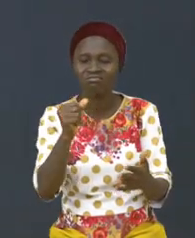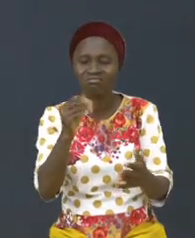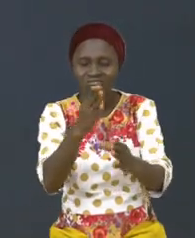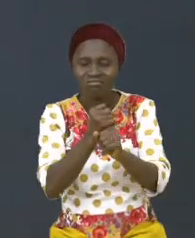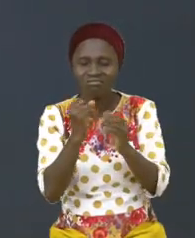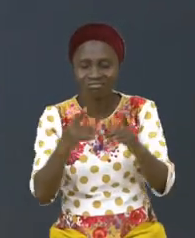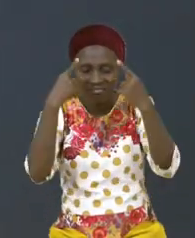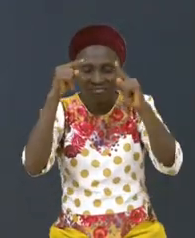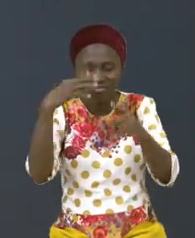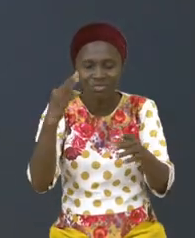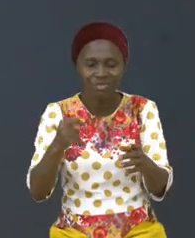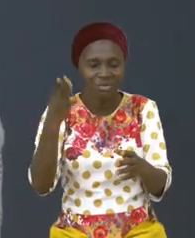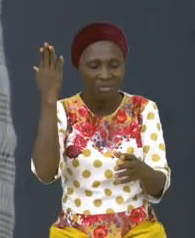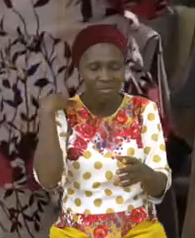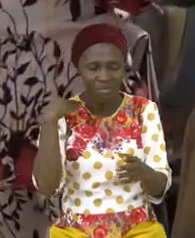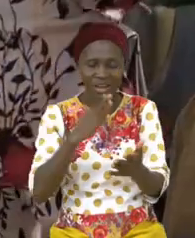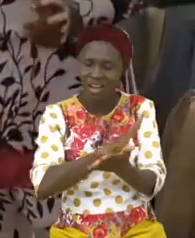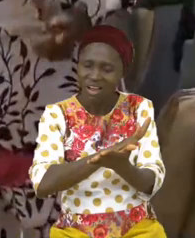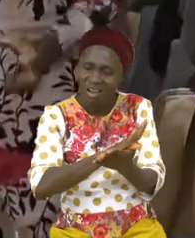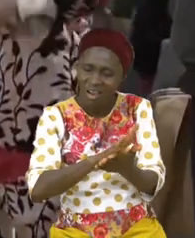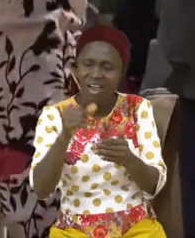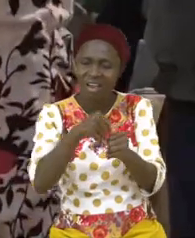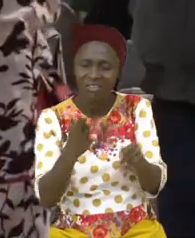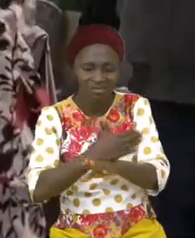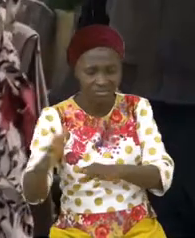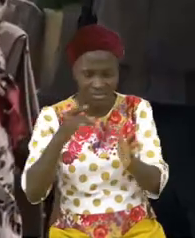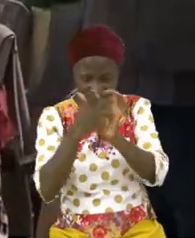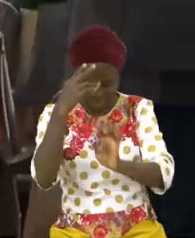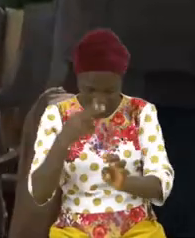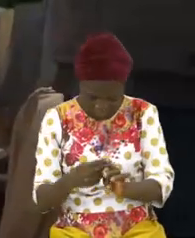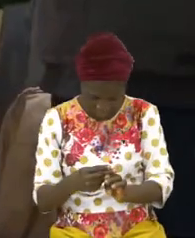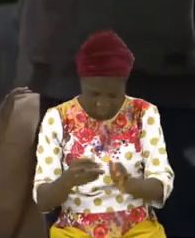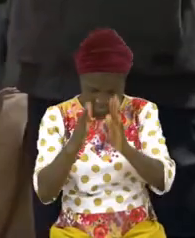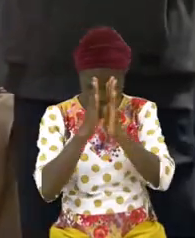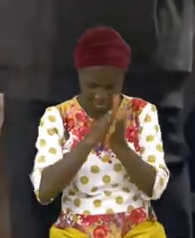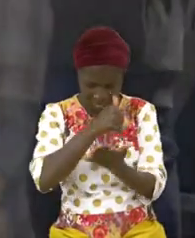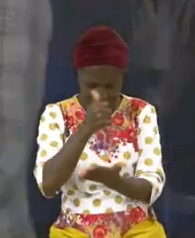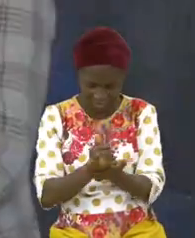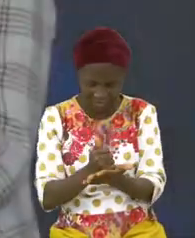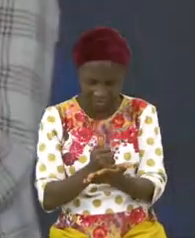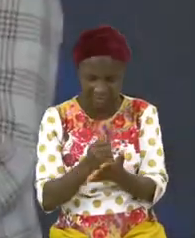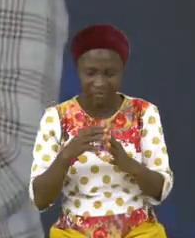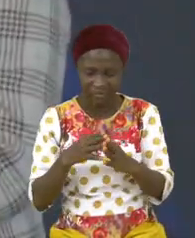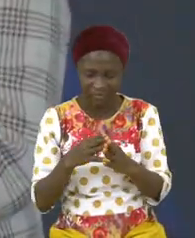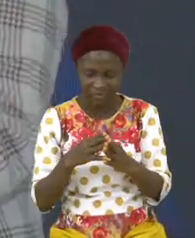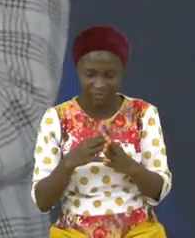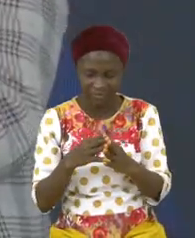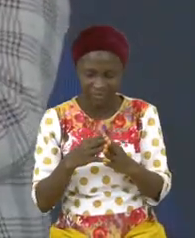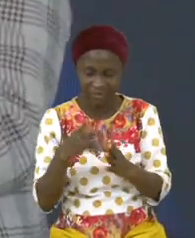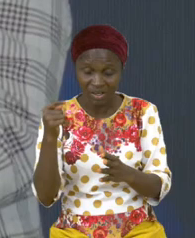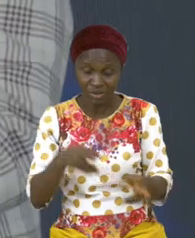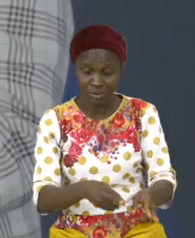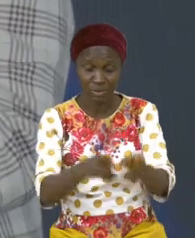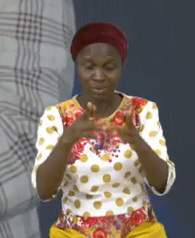past, wipe everything away in Jesus' name. The cord, the